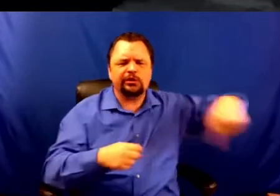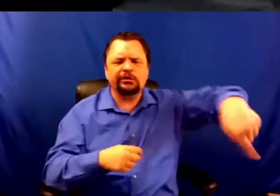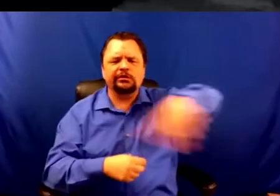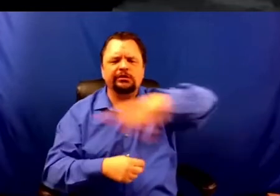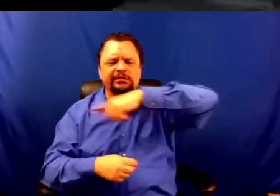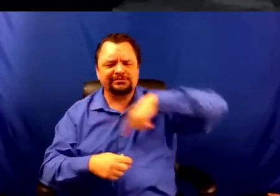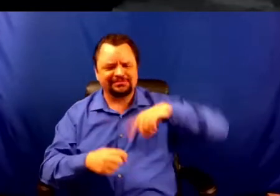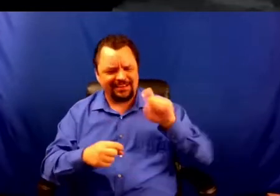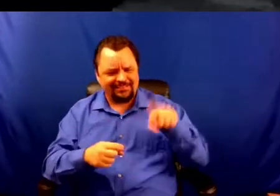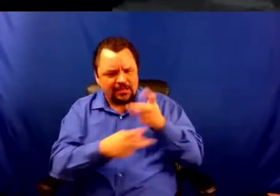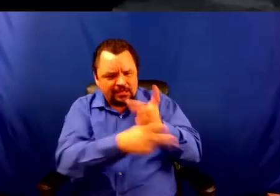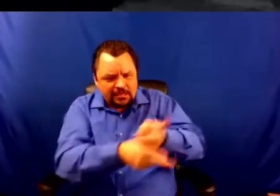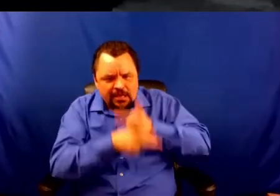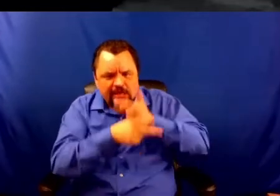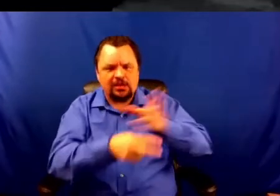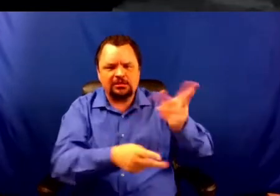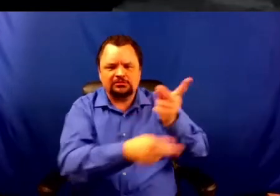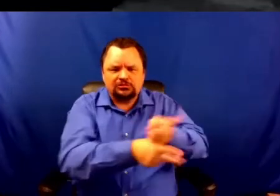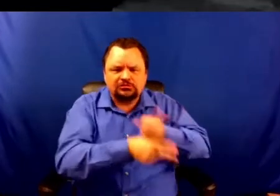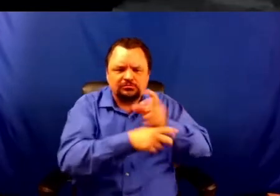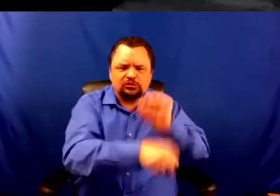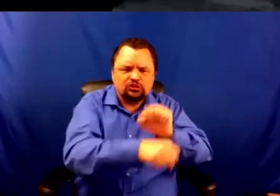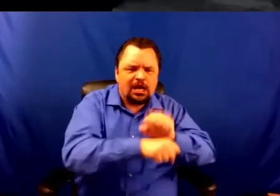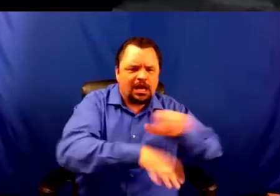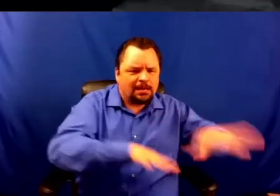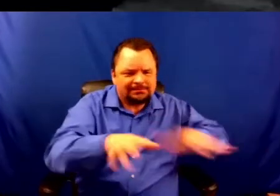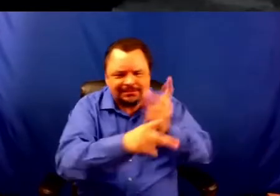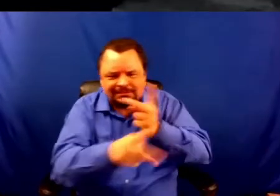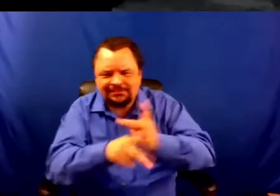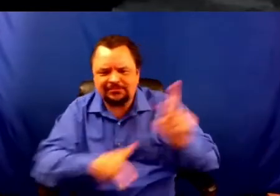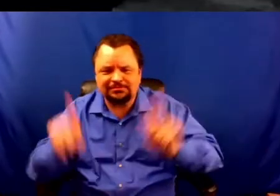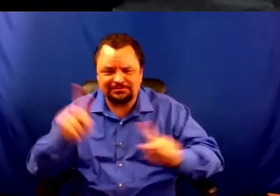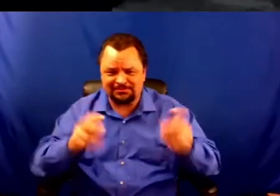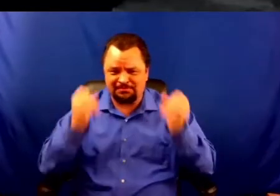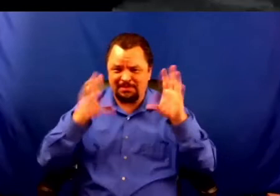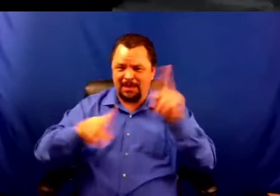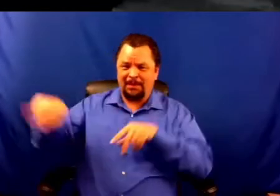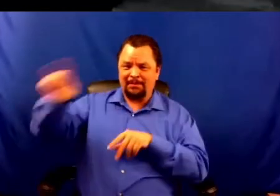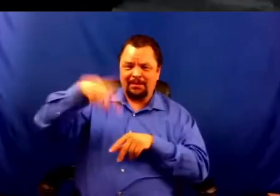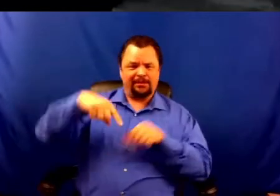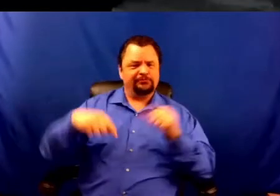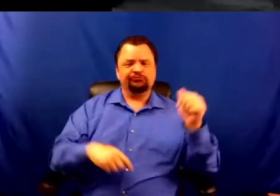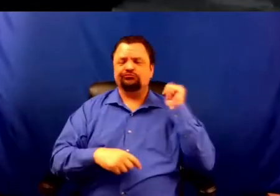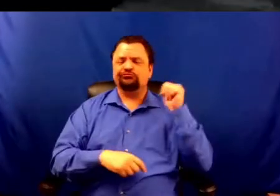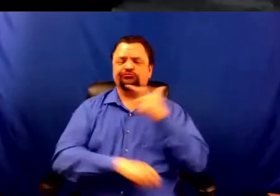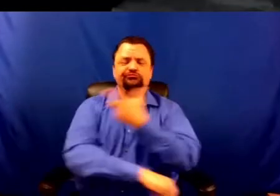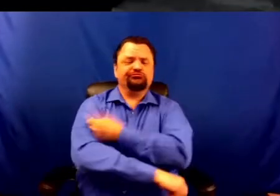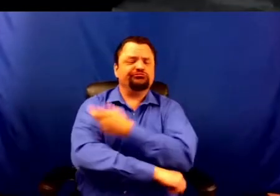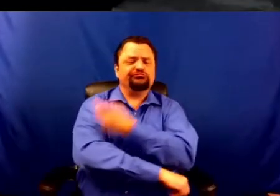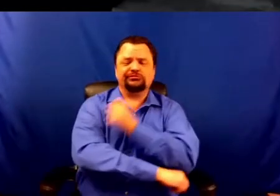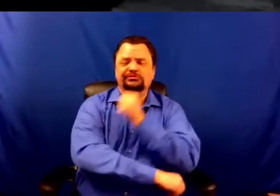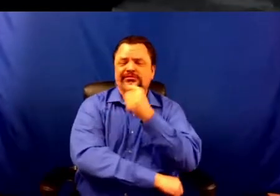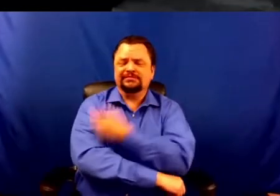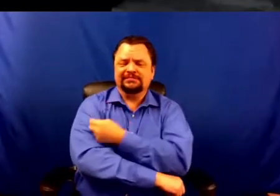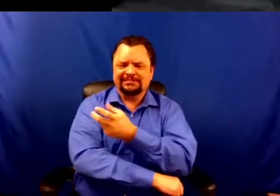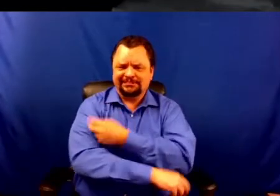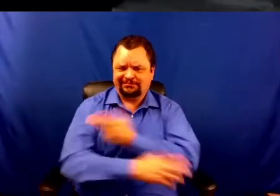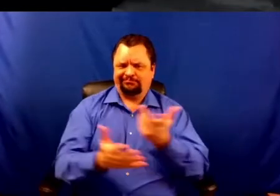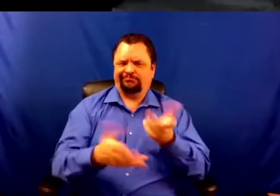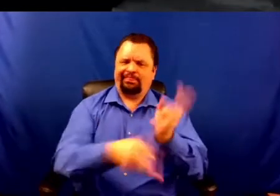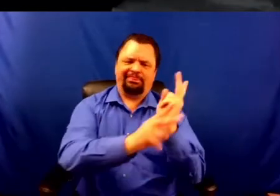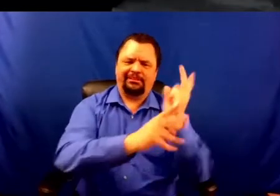providers. They are caring for unvaccinated COVID patients. And so when a body like yours sends a message